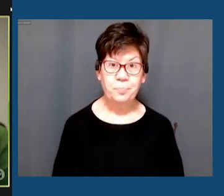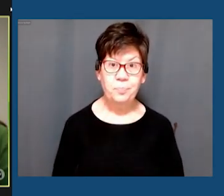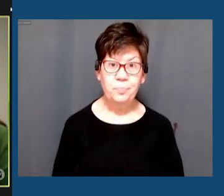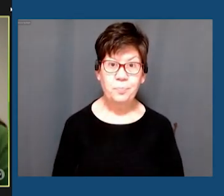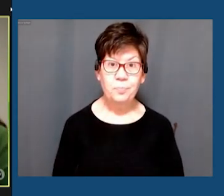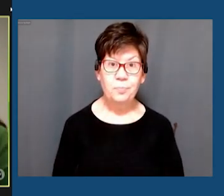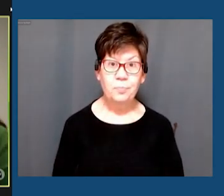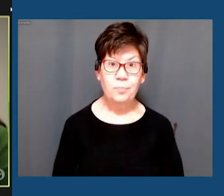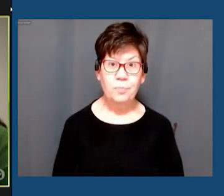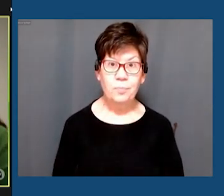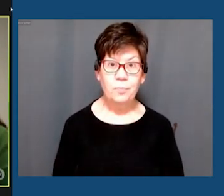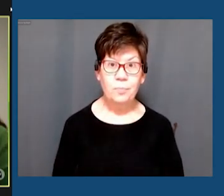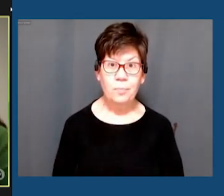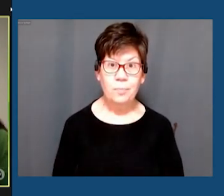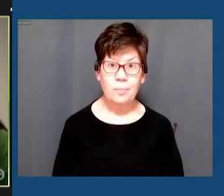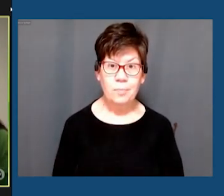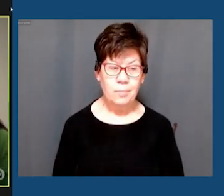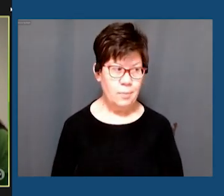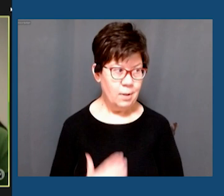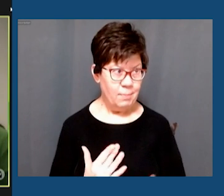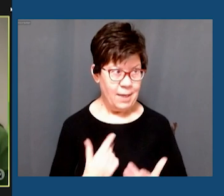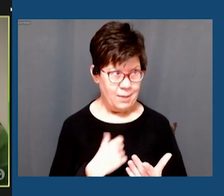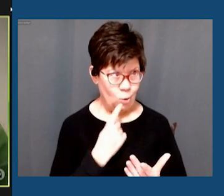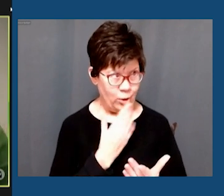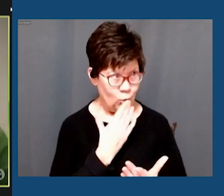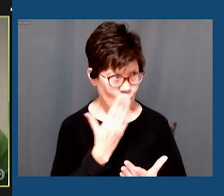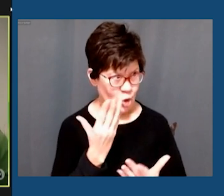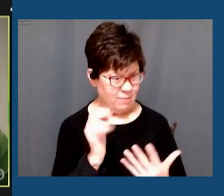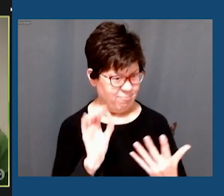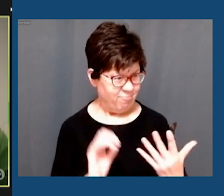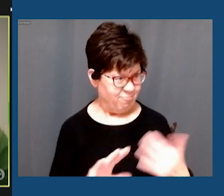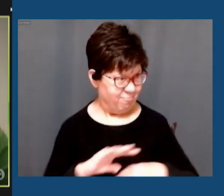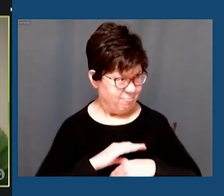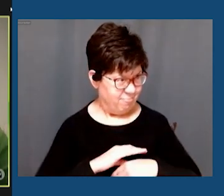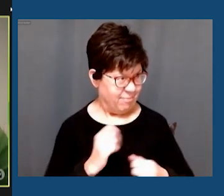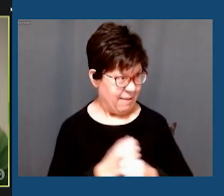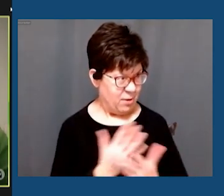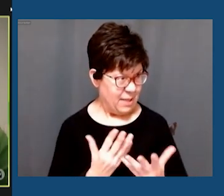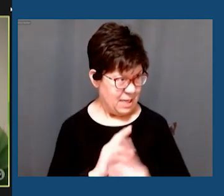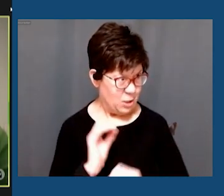Maybe we covered it all and no one has questions. Possible. It's usually the case. You know. Usually the case.